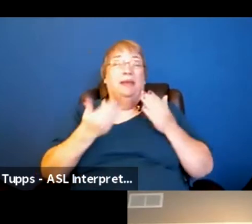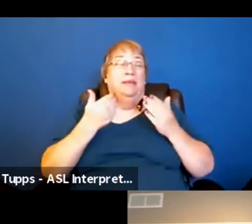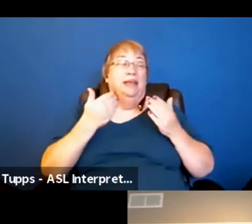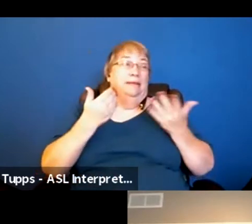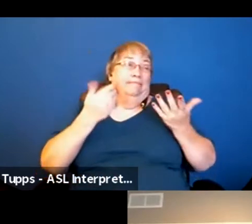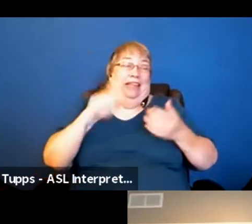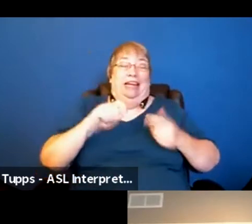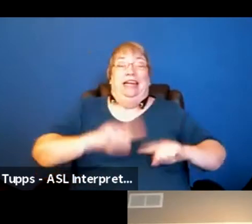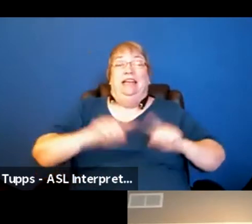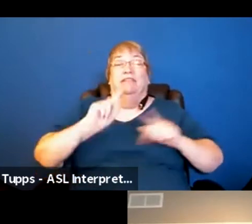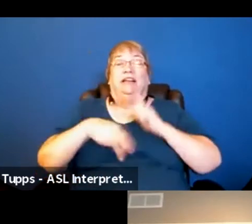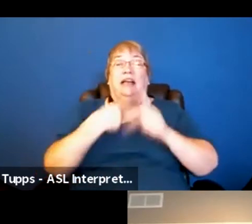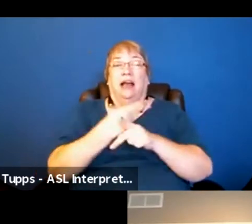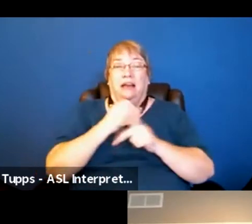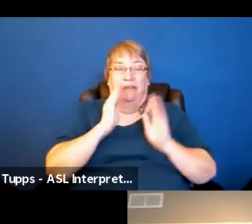attention.